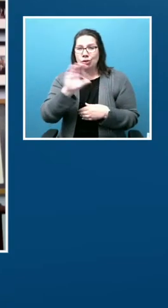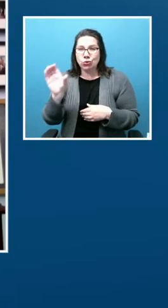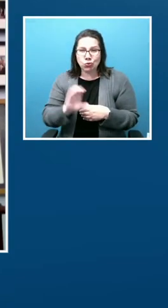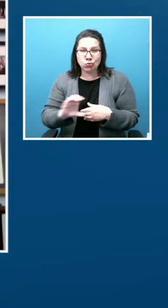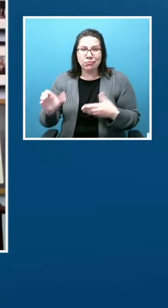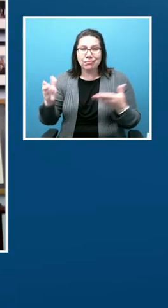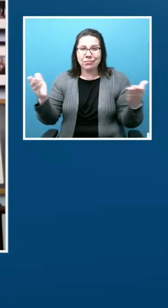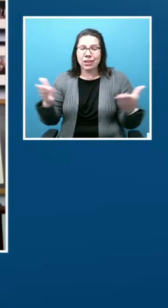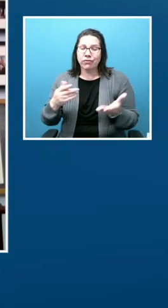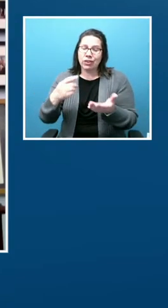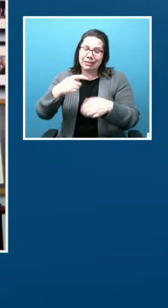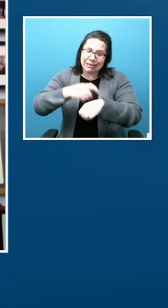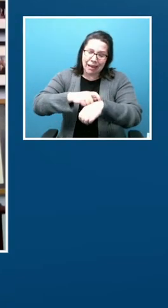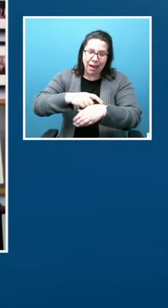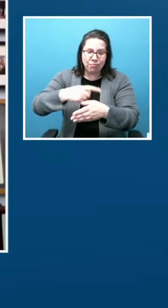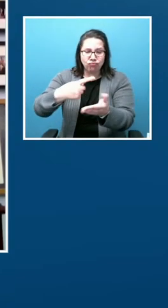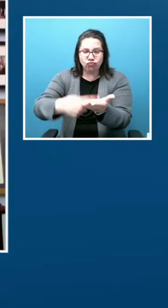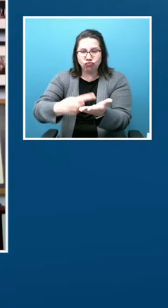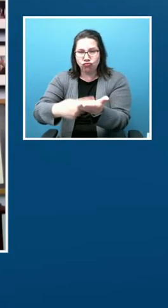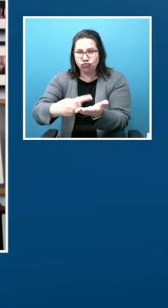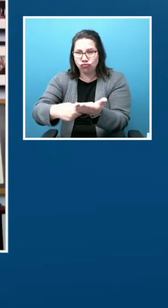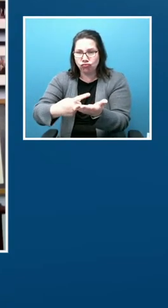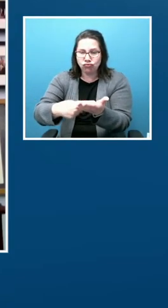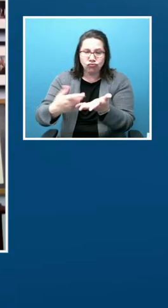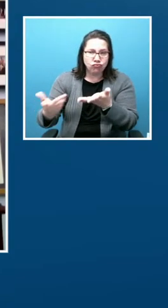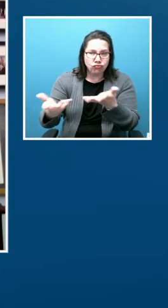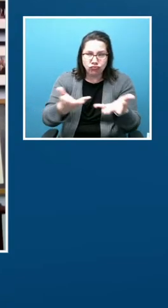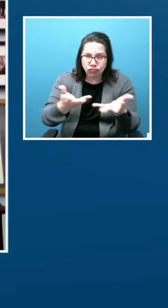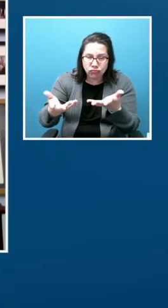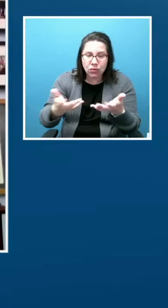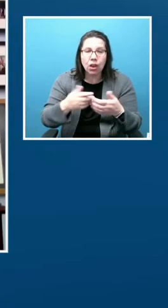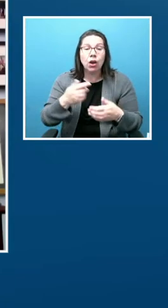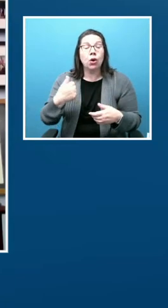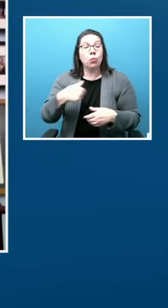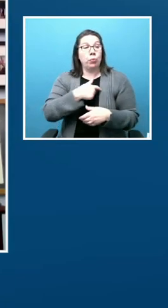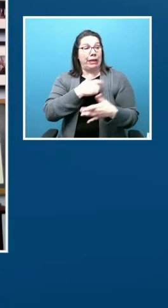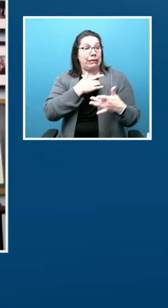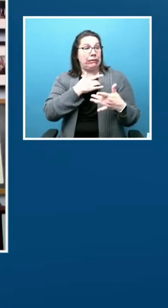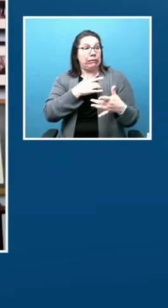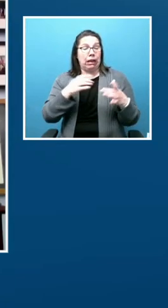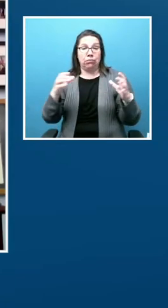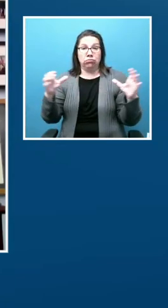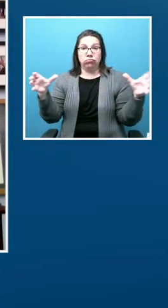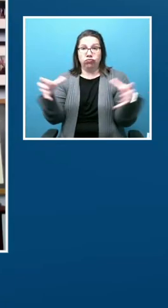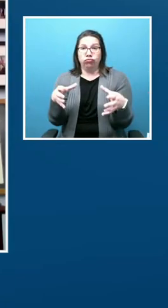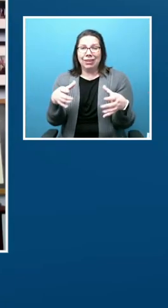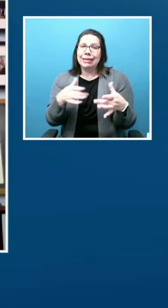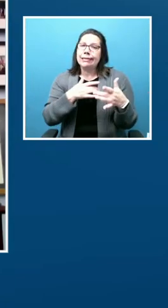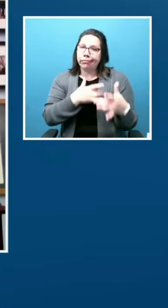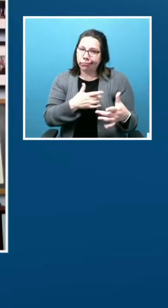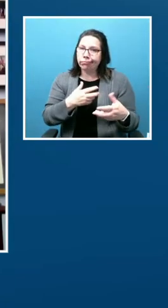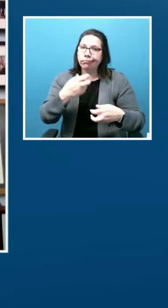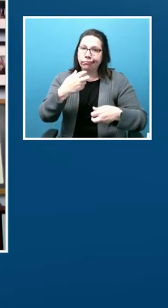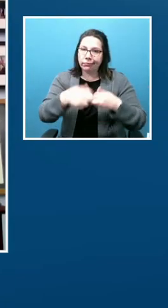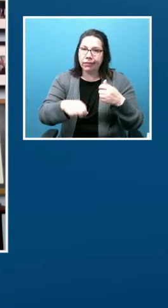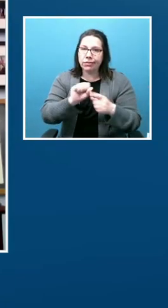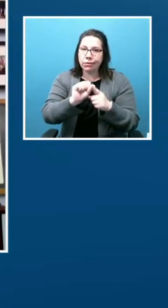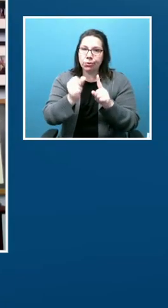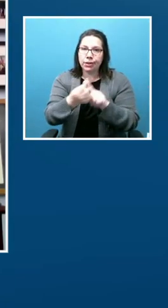this matter. When this committee meets, we often must deal with difficult